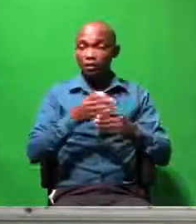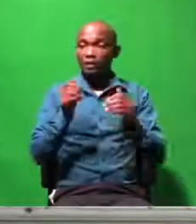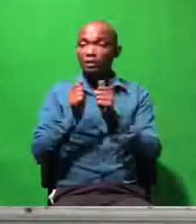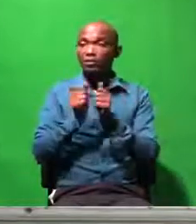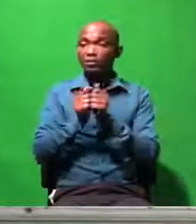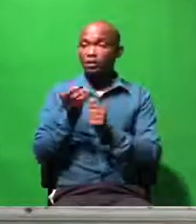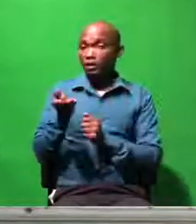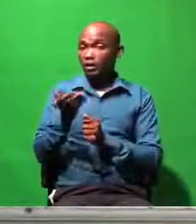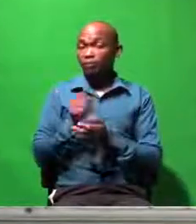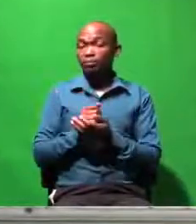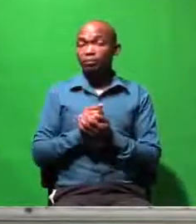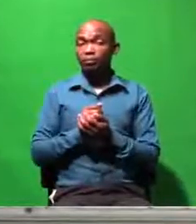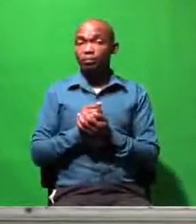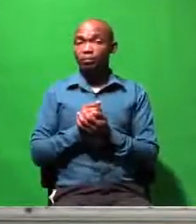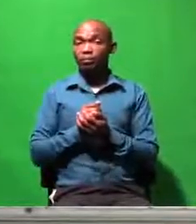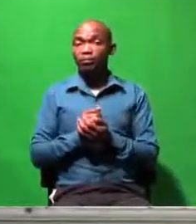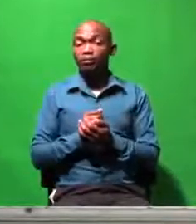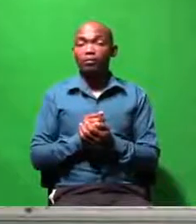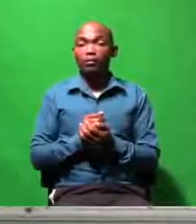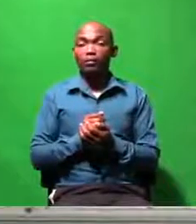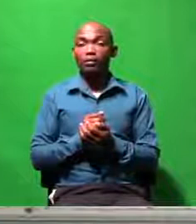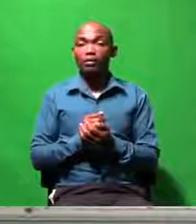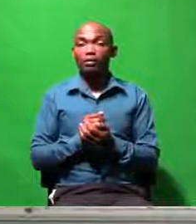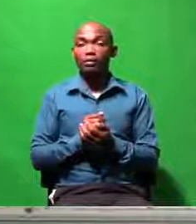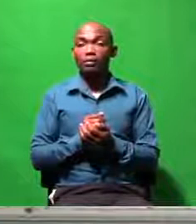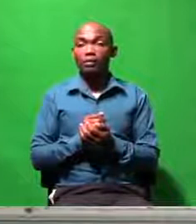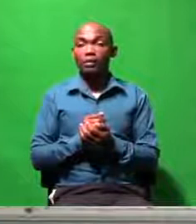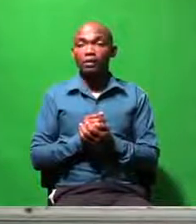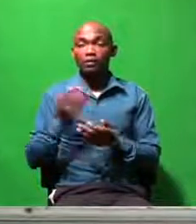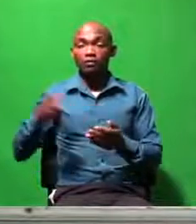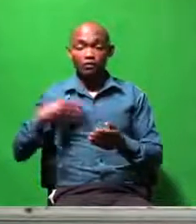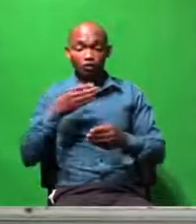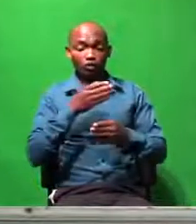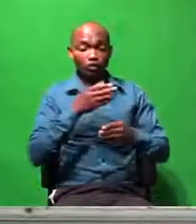if build the roads,